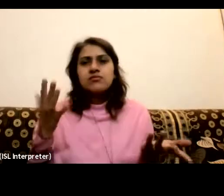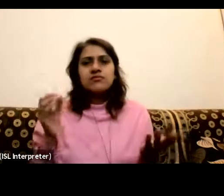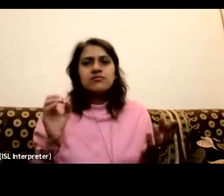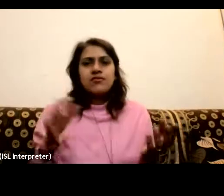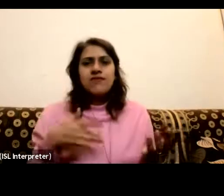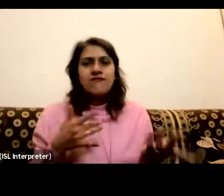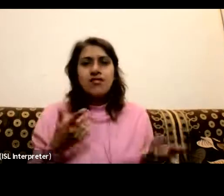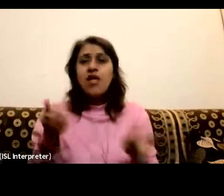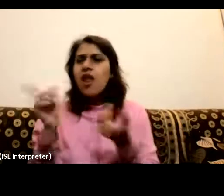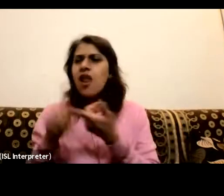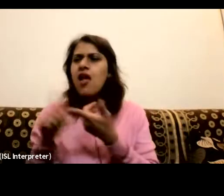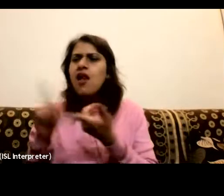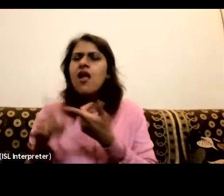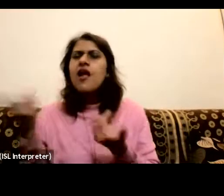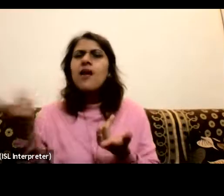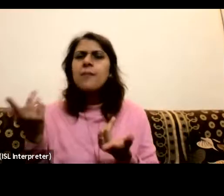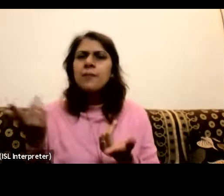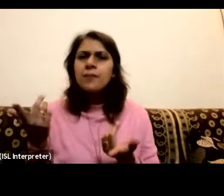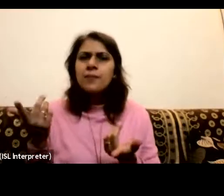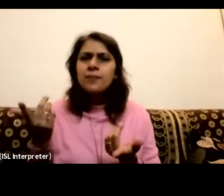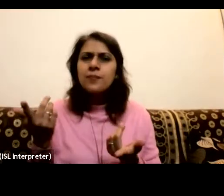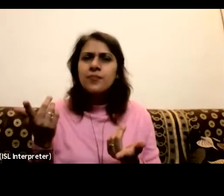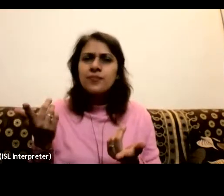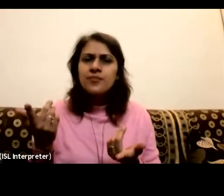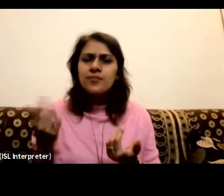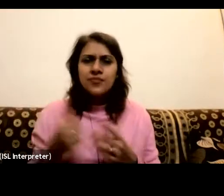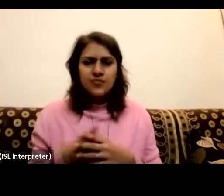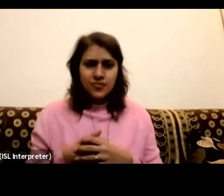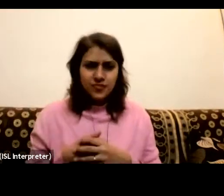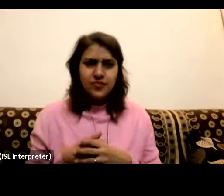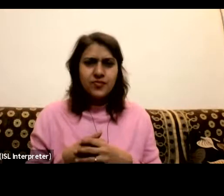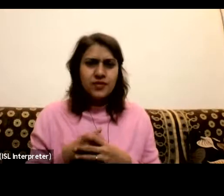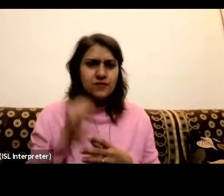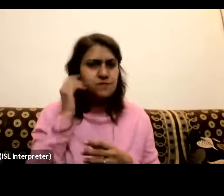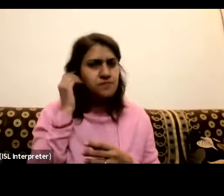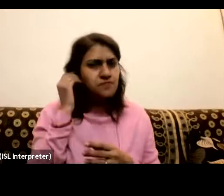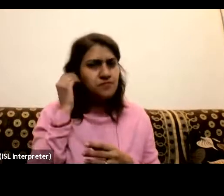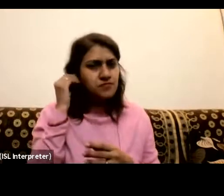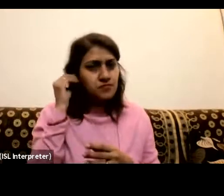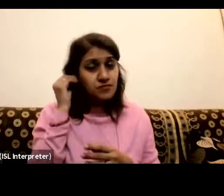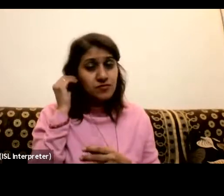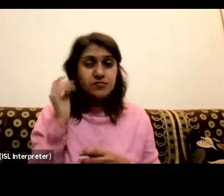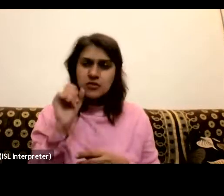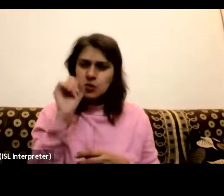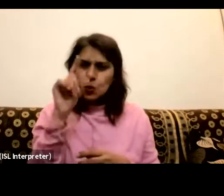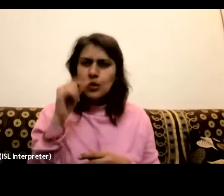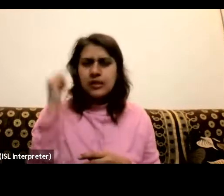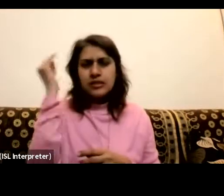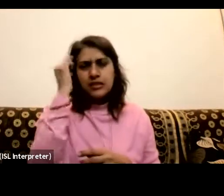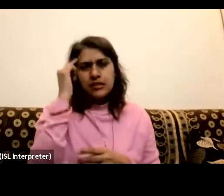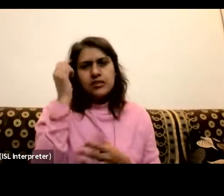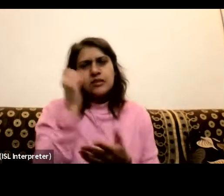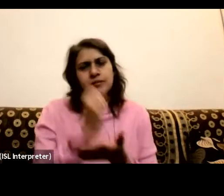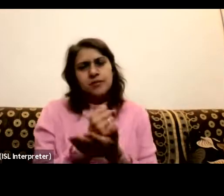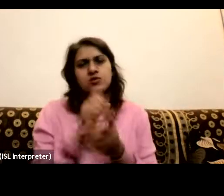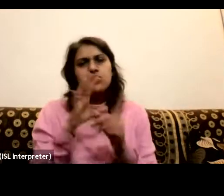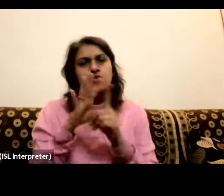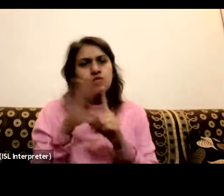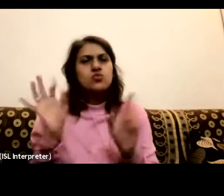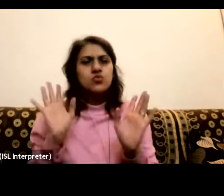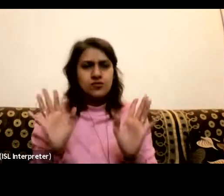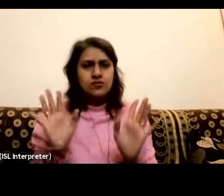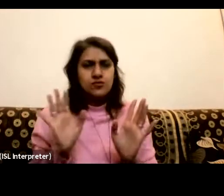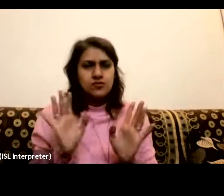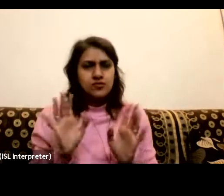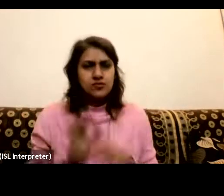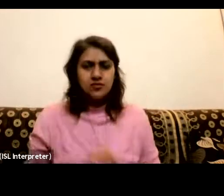what is happening with girls and women with disabilities. That is one of the first things we have to do. To be able to